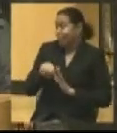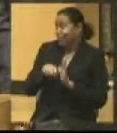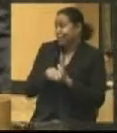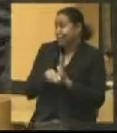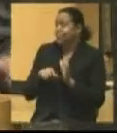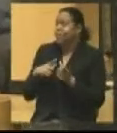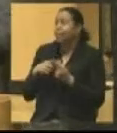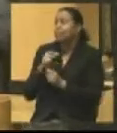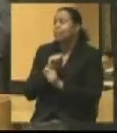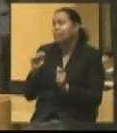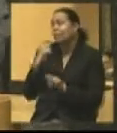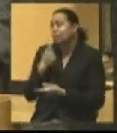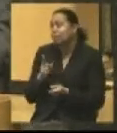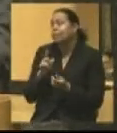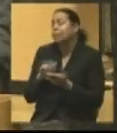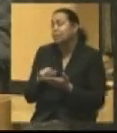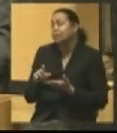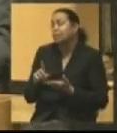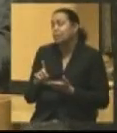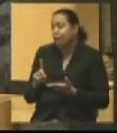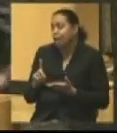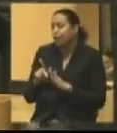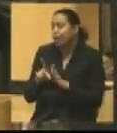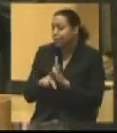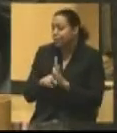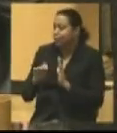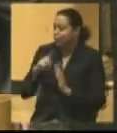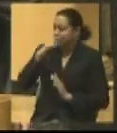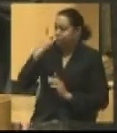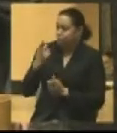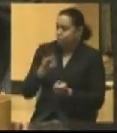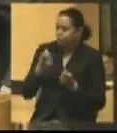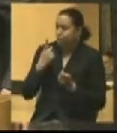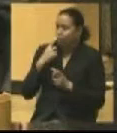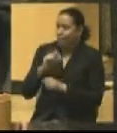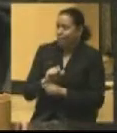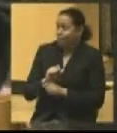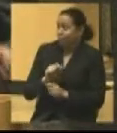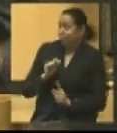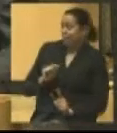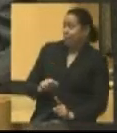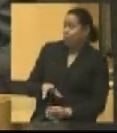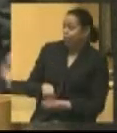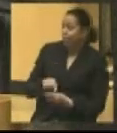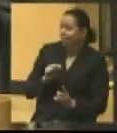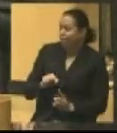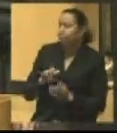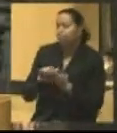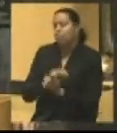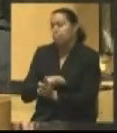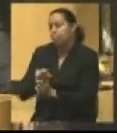the Emancipation Proclamation, which is where the policy of black recruitment of slaves is announced, applies